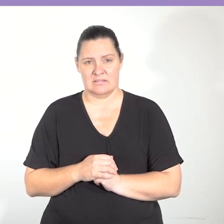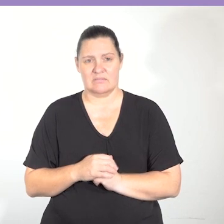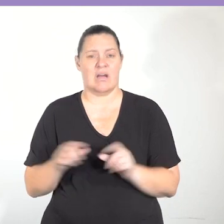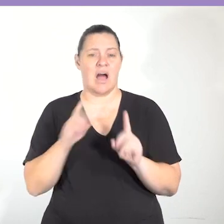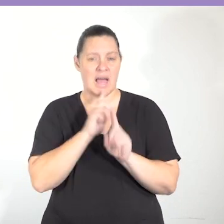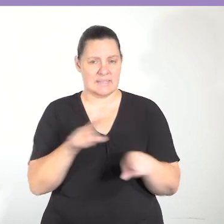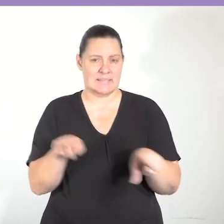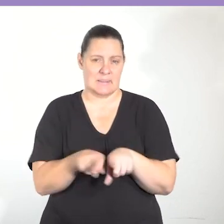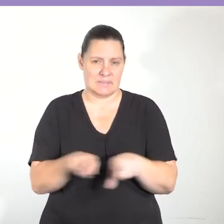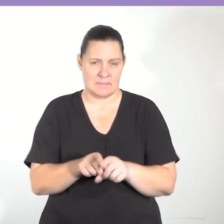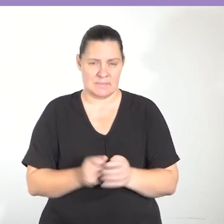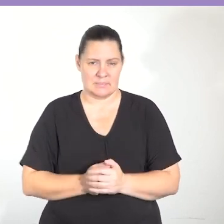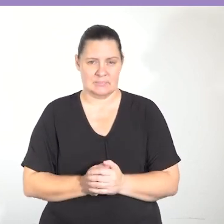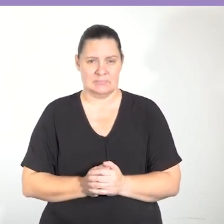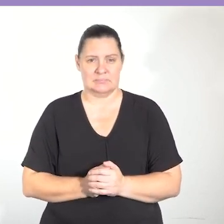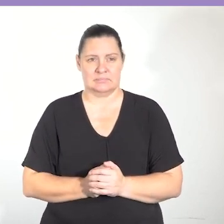the same answer.